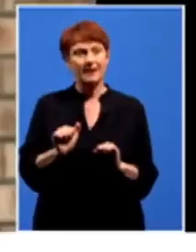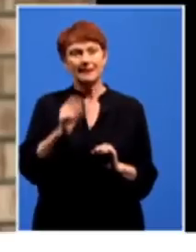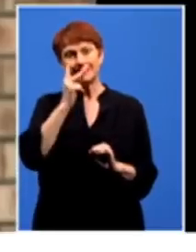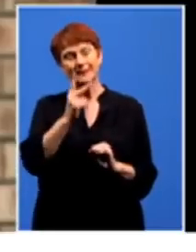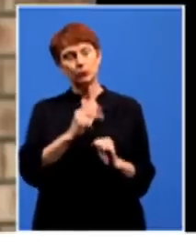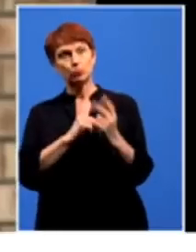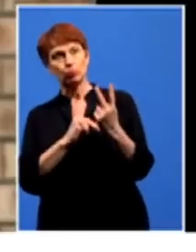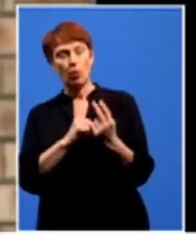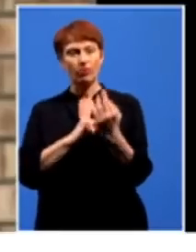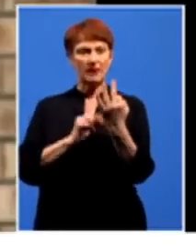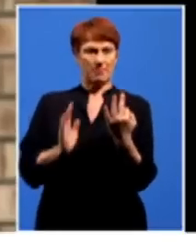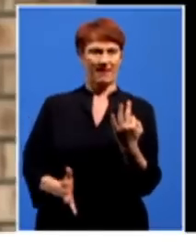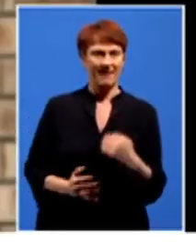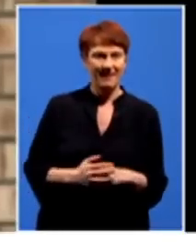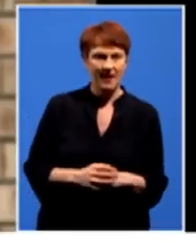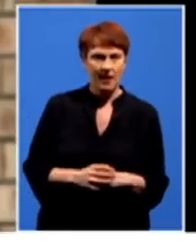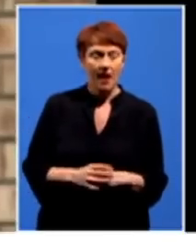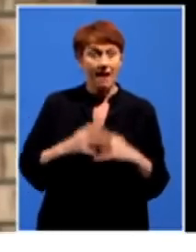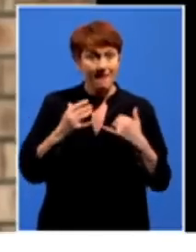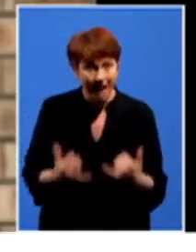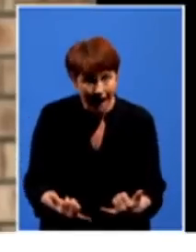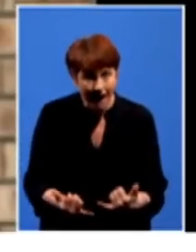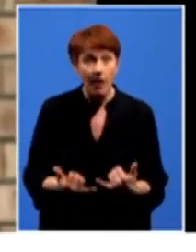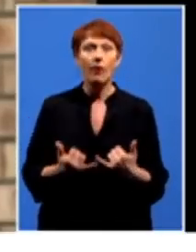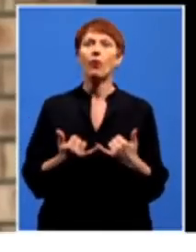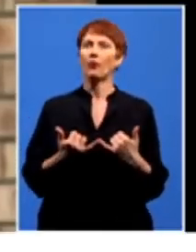But I'm almost certain that you will agree with me